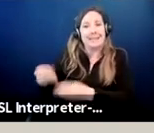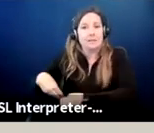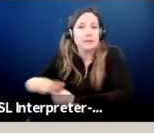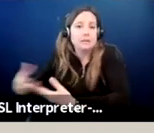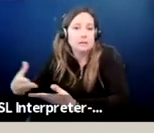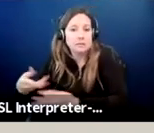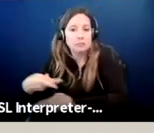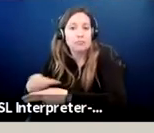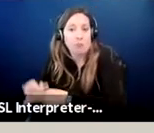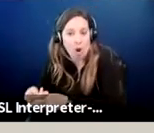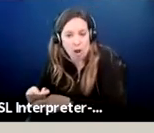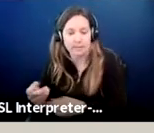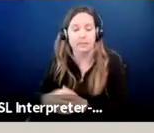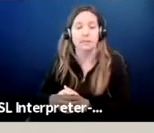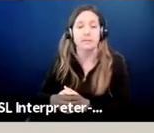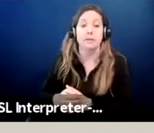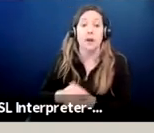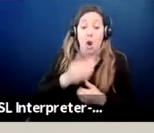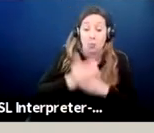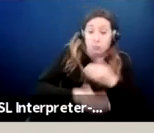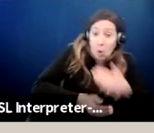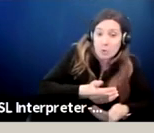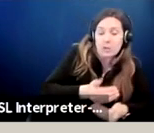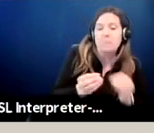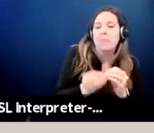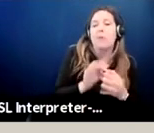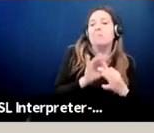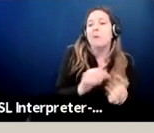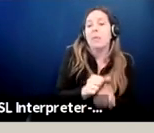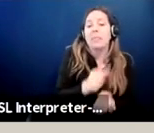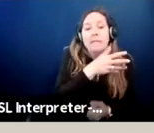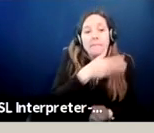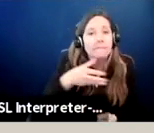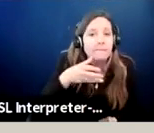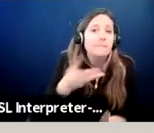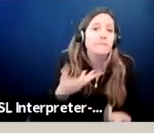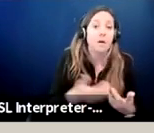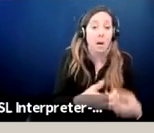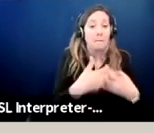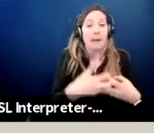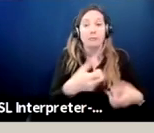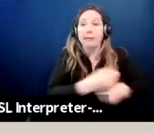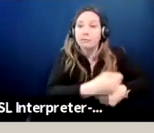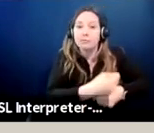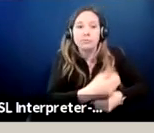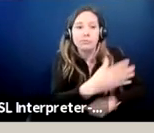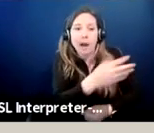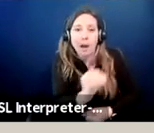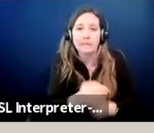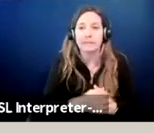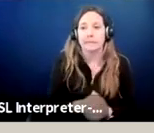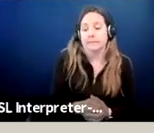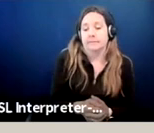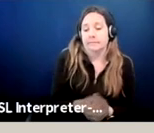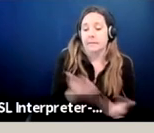is a little bit more different, it's more focused probably on agriculture and manufacturing companies where they might be doing efficiency processes, you know, making things work